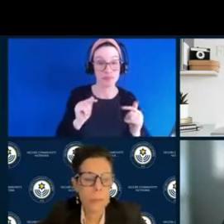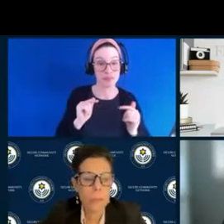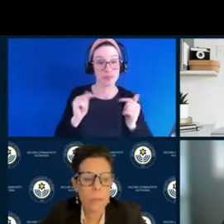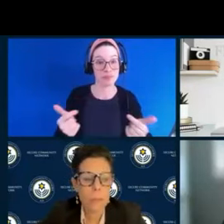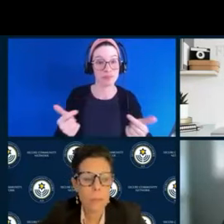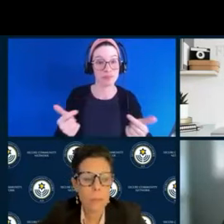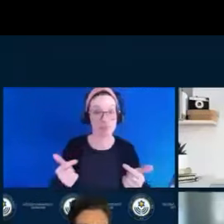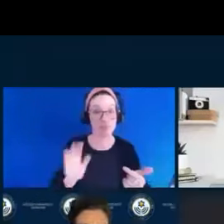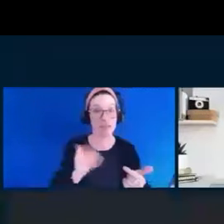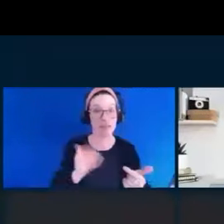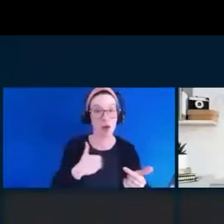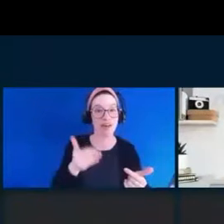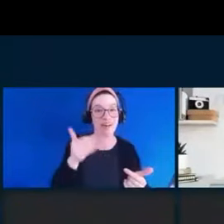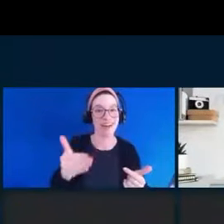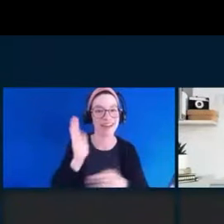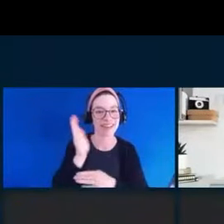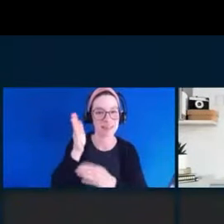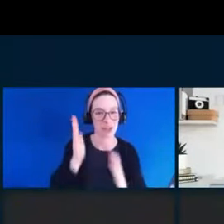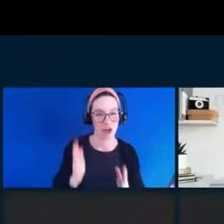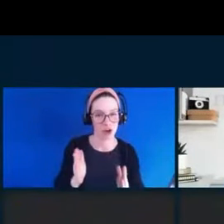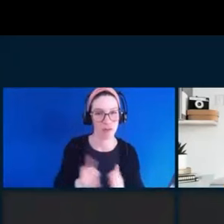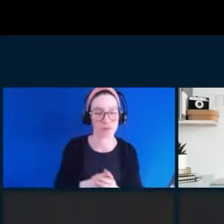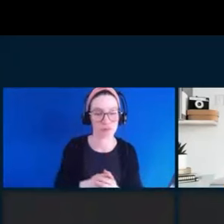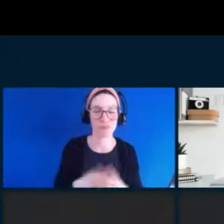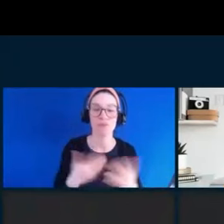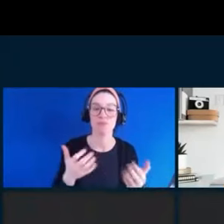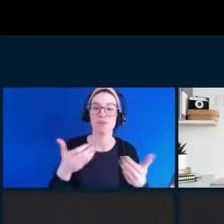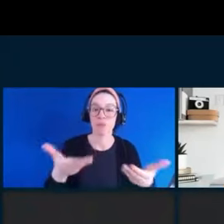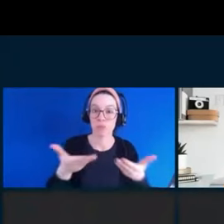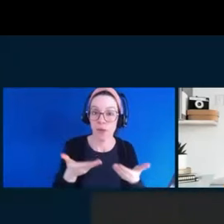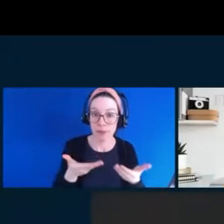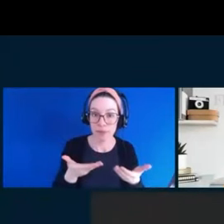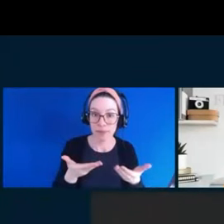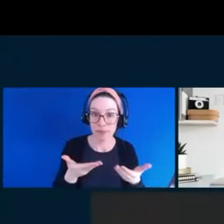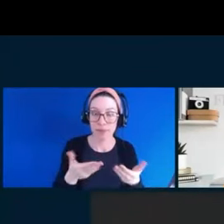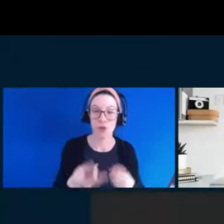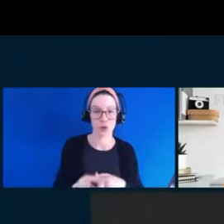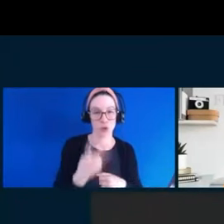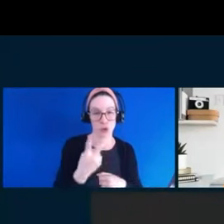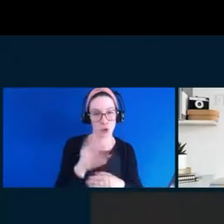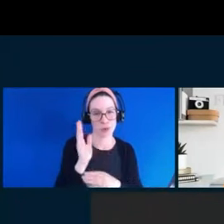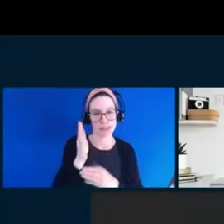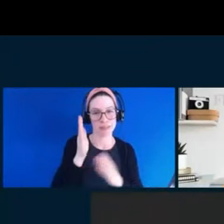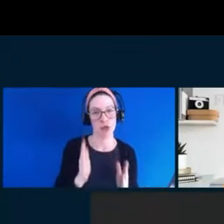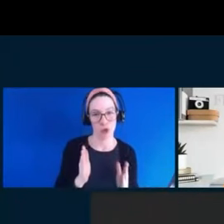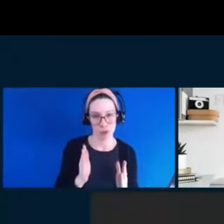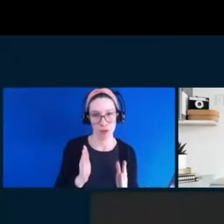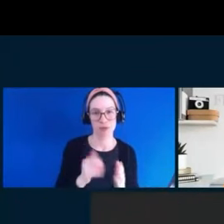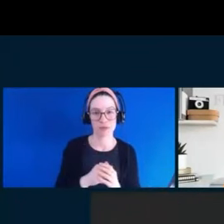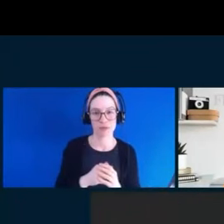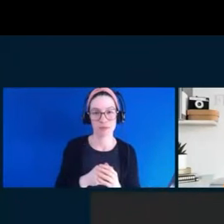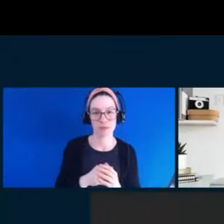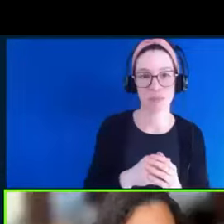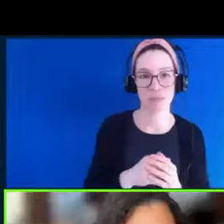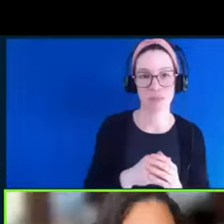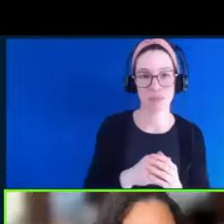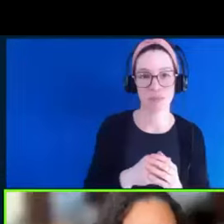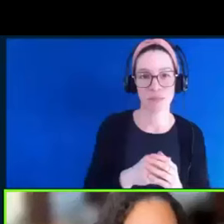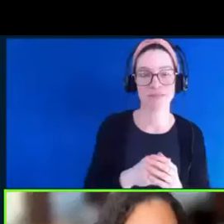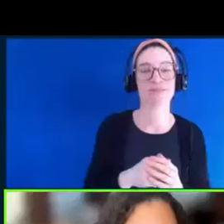to our next speaker. I want to welcome two speakers to focus on the